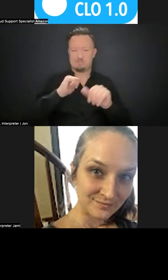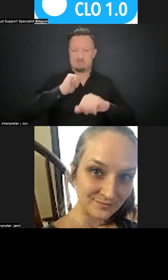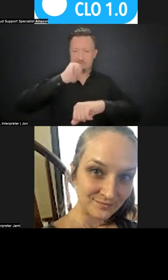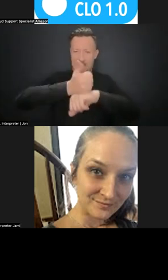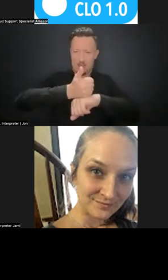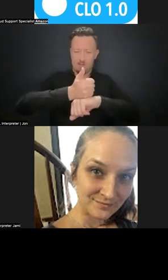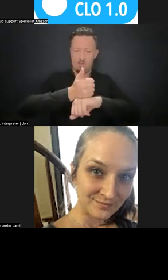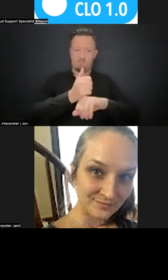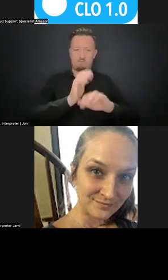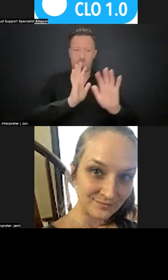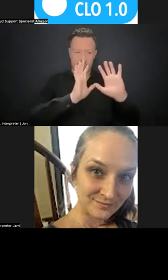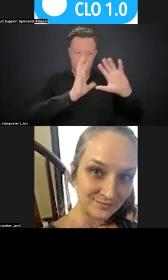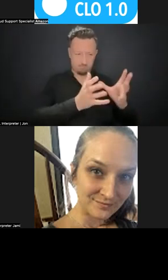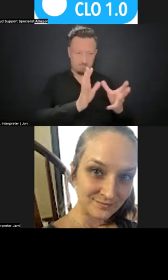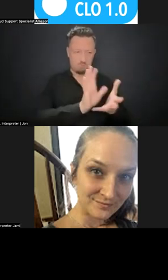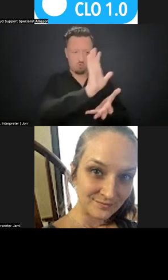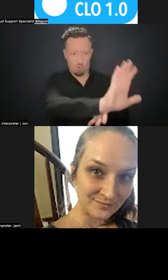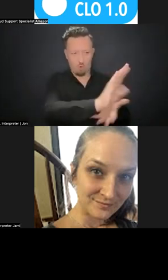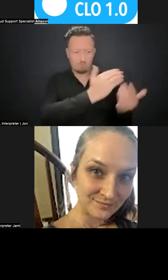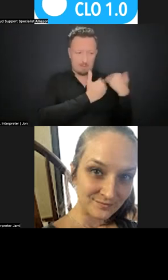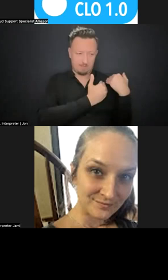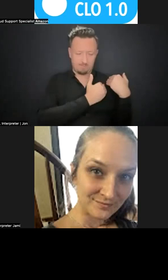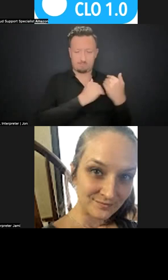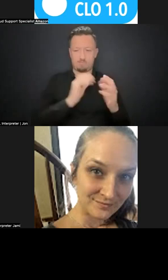defined by the providers?